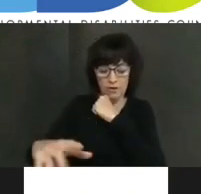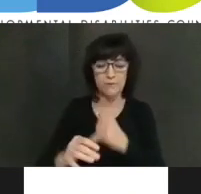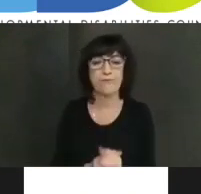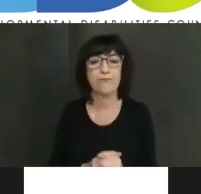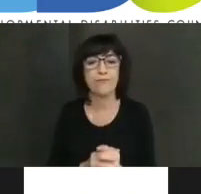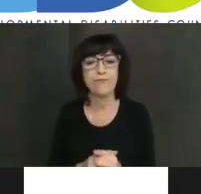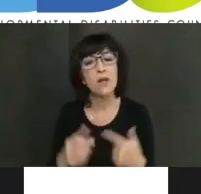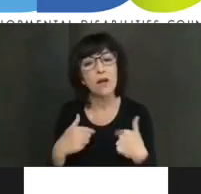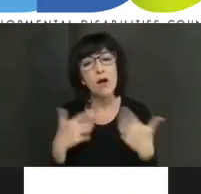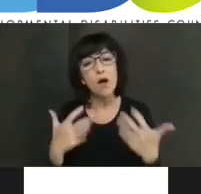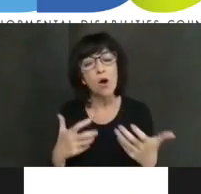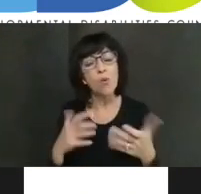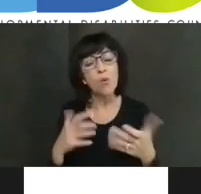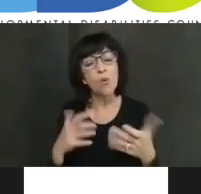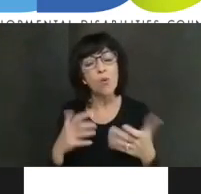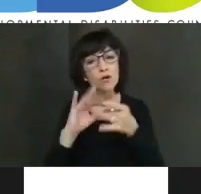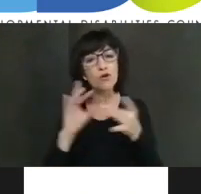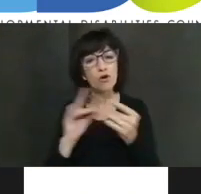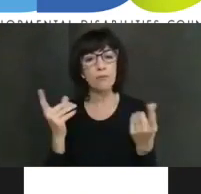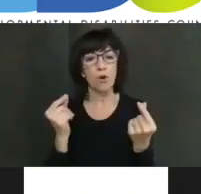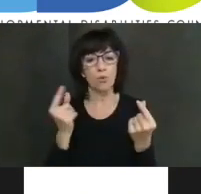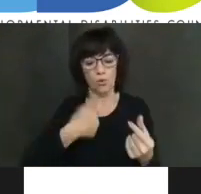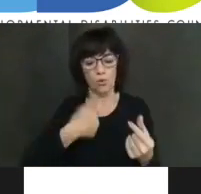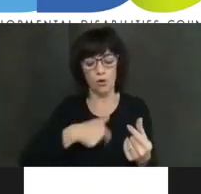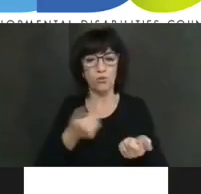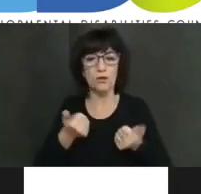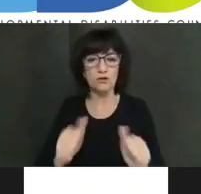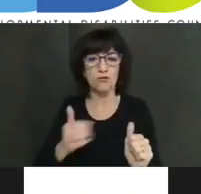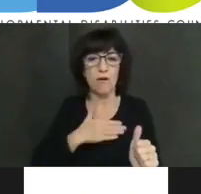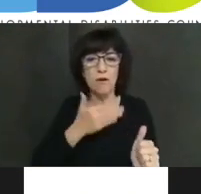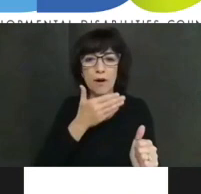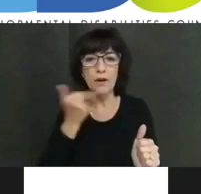marketing efforts to promote the app.